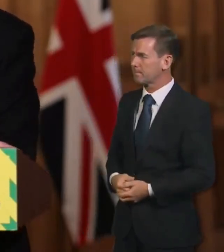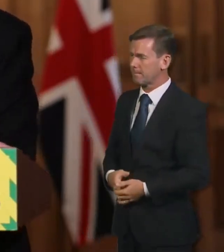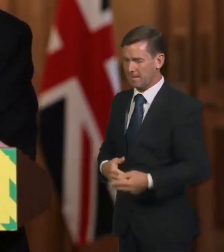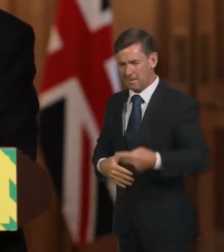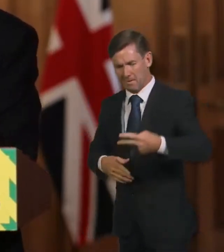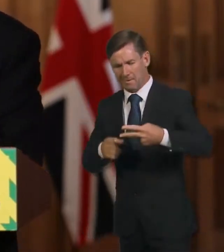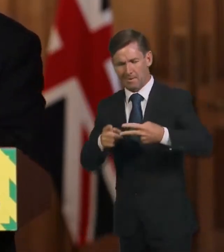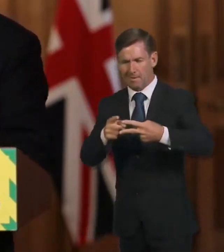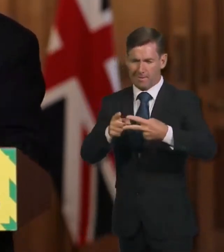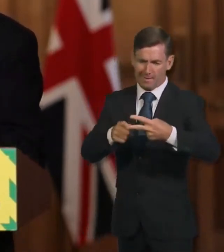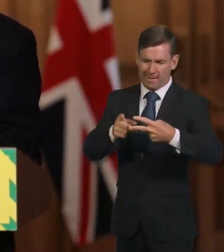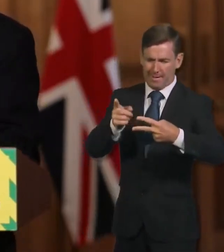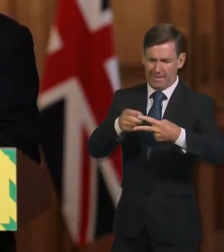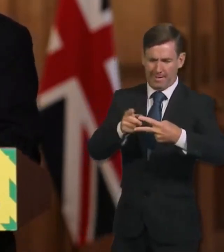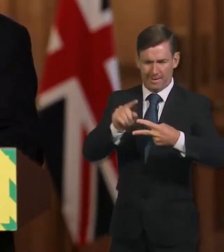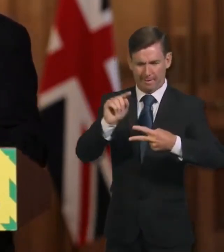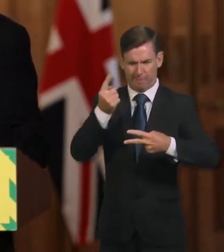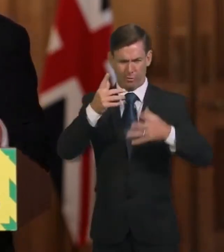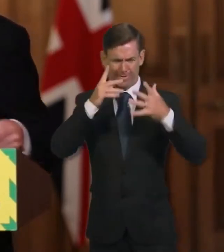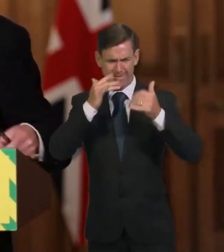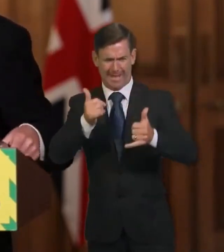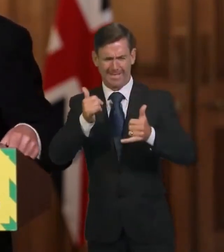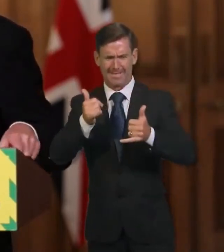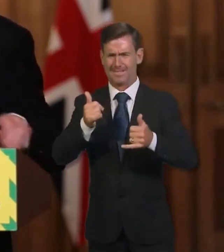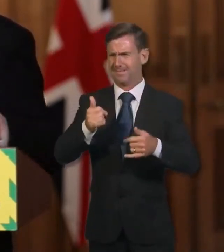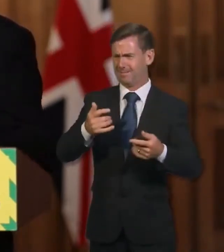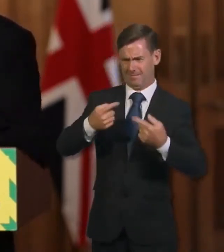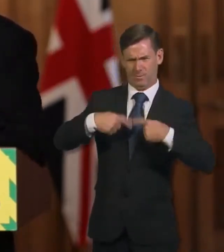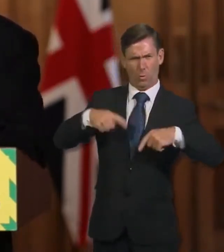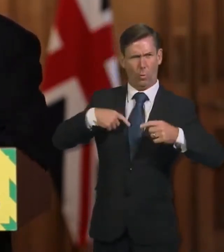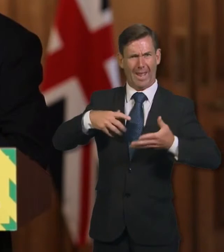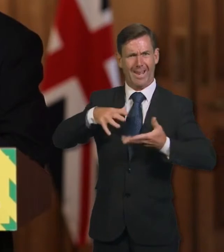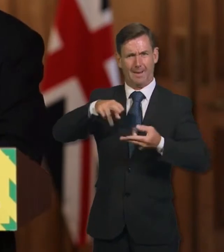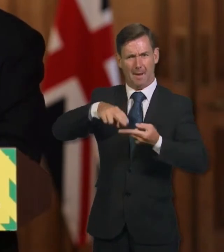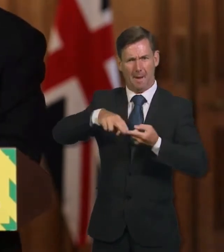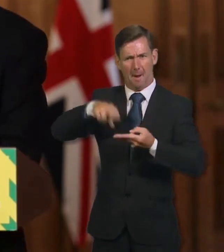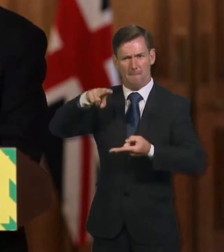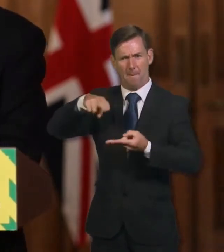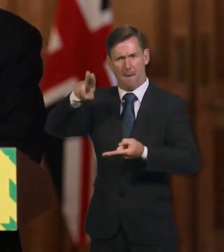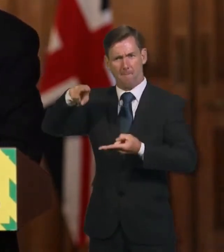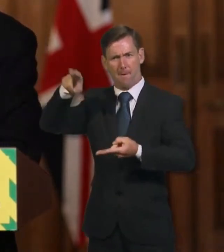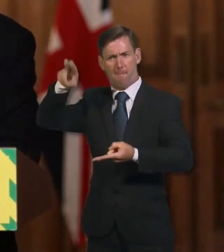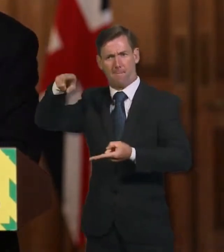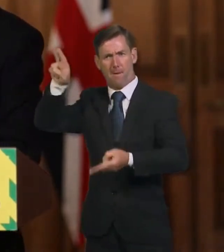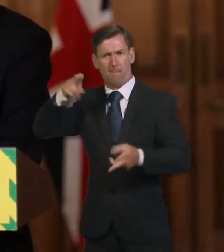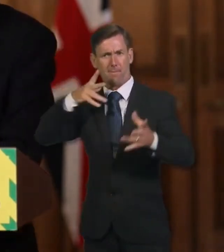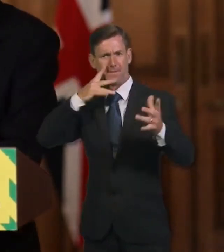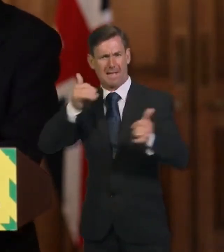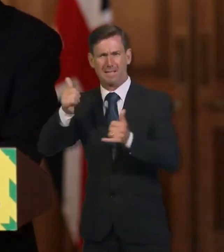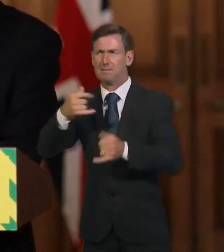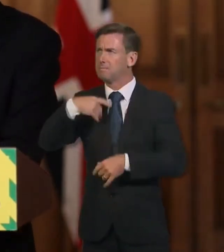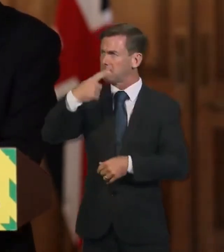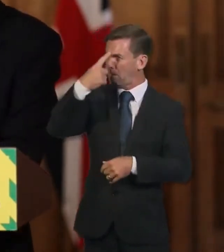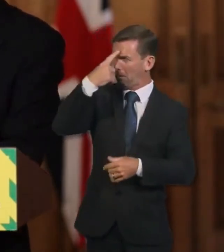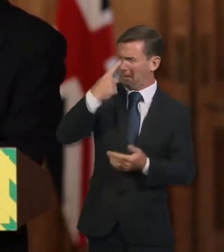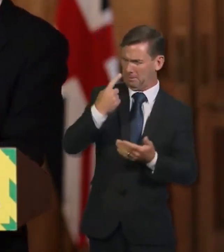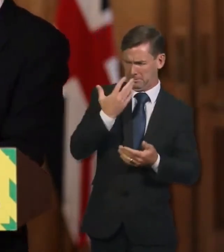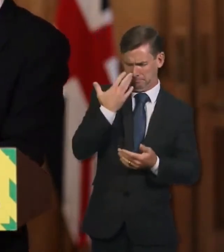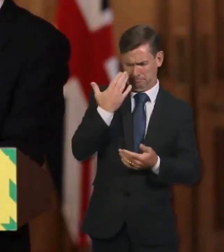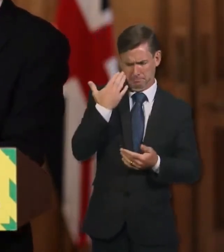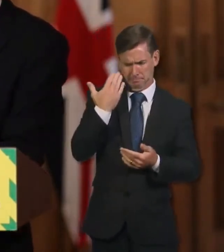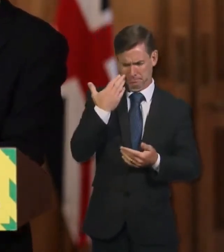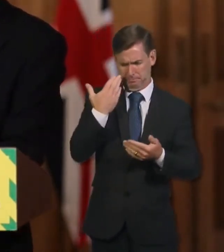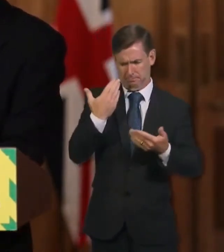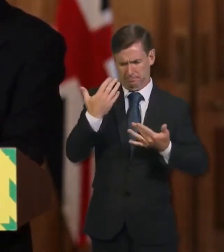the number of tests available. I think the latest figures show it's about 300,000 tests are available.